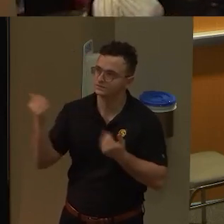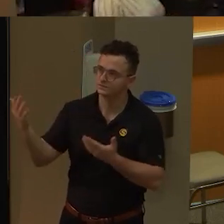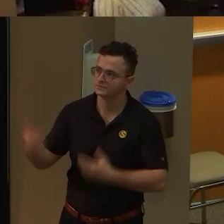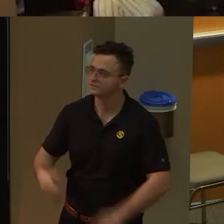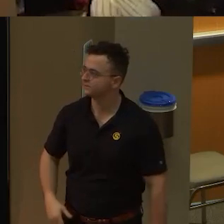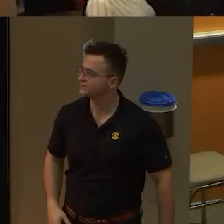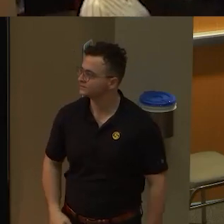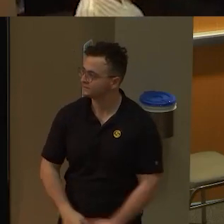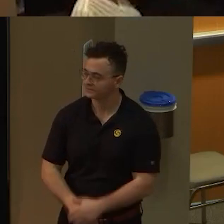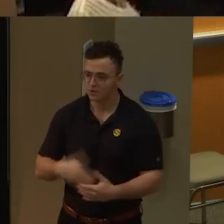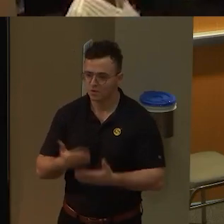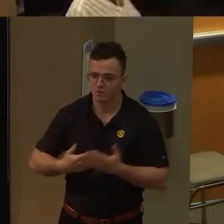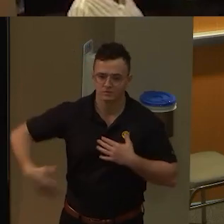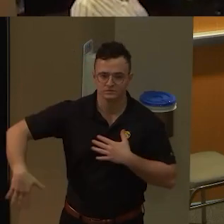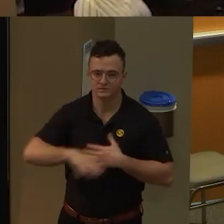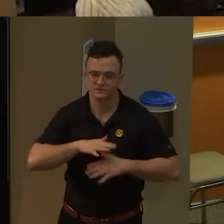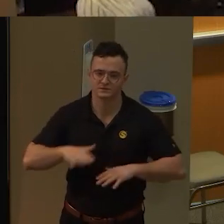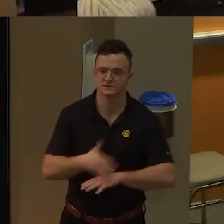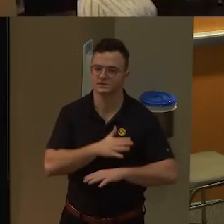Come on and see, all will see.